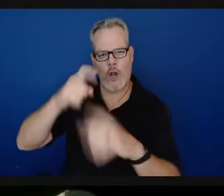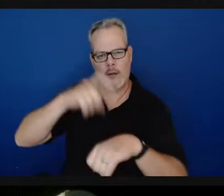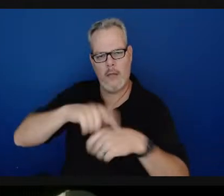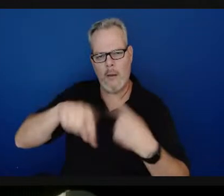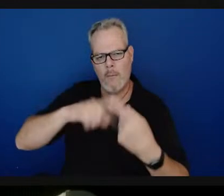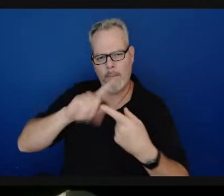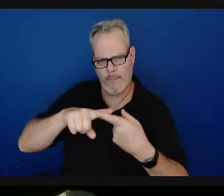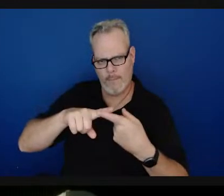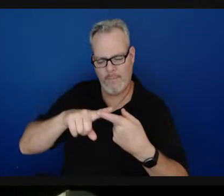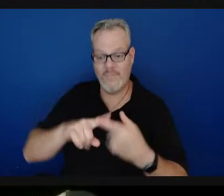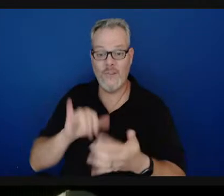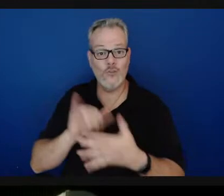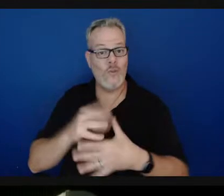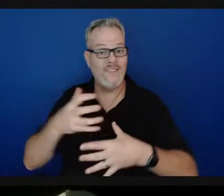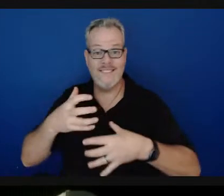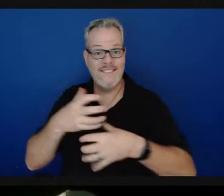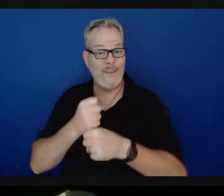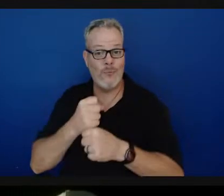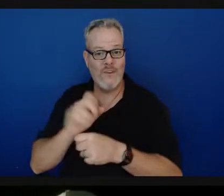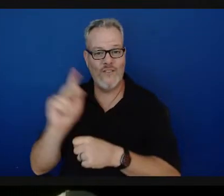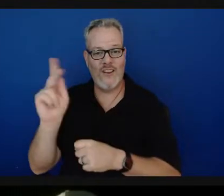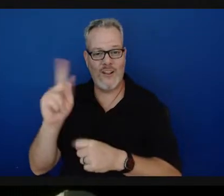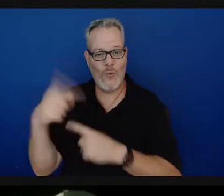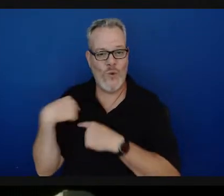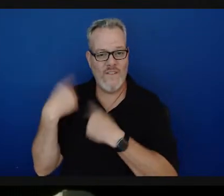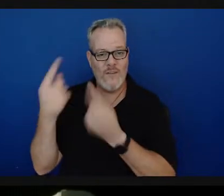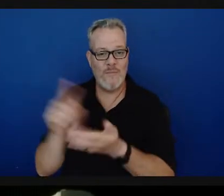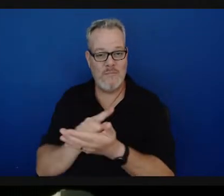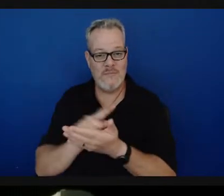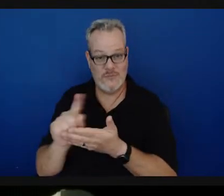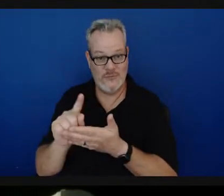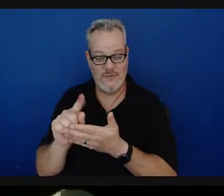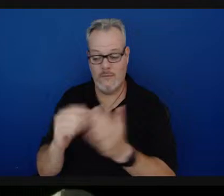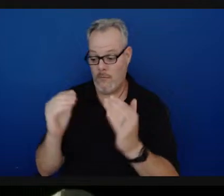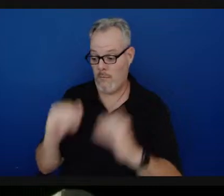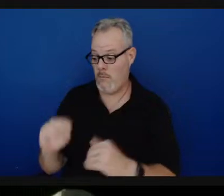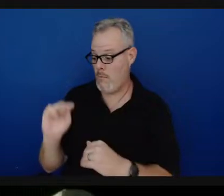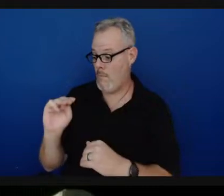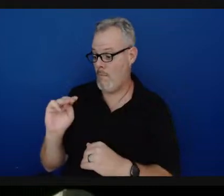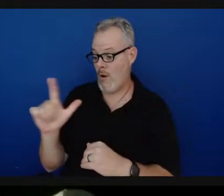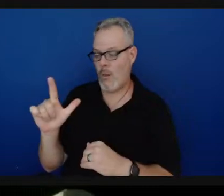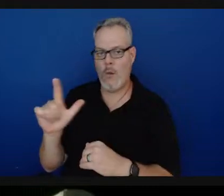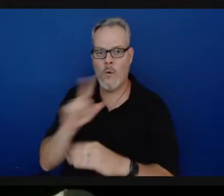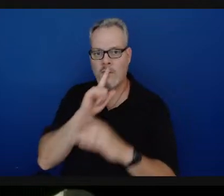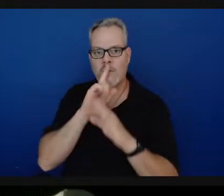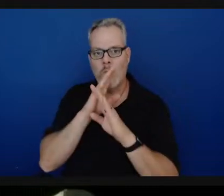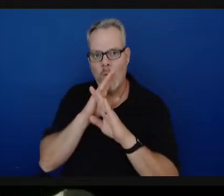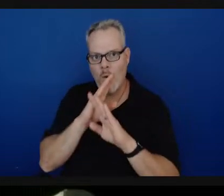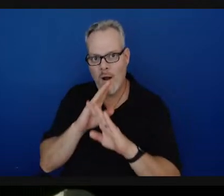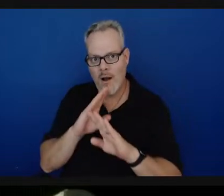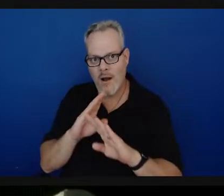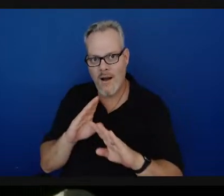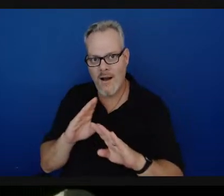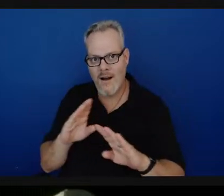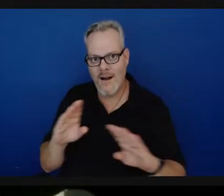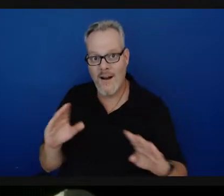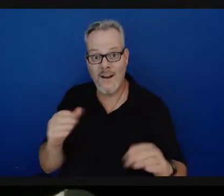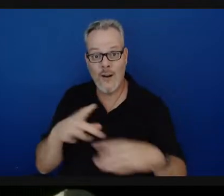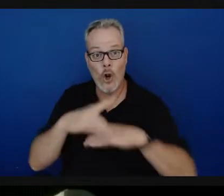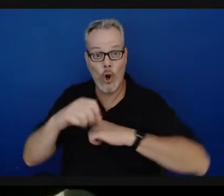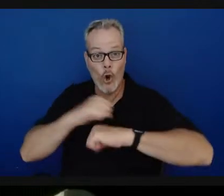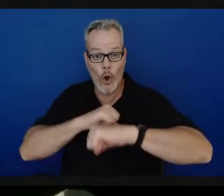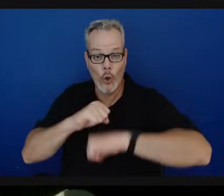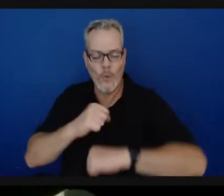So that's the summary for Kīlauea over the last week. Mauna Loa continues very quiet. These are the earthquakes over the past week, very few here in the summit